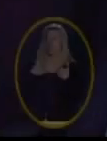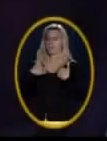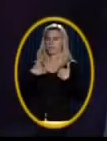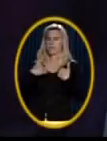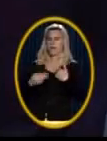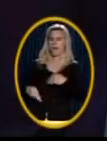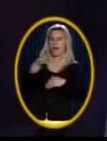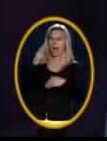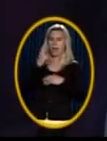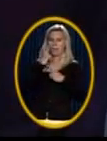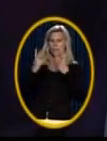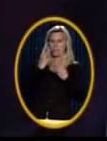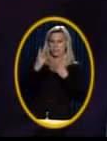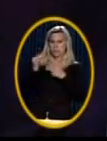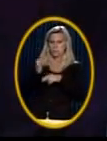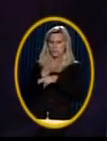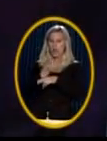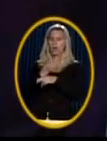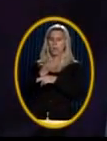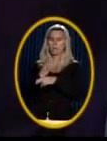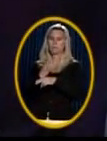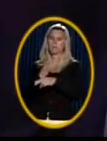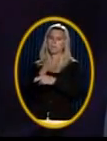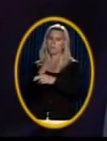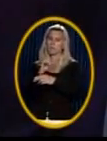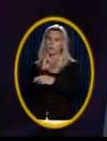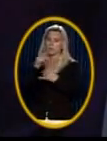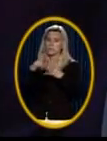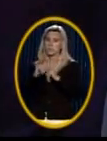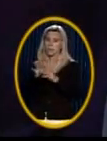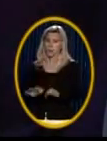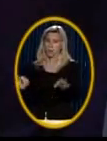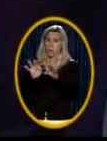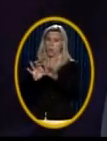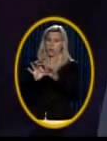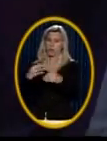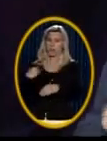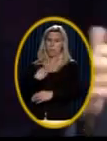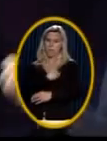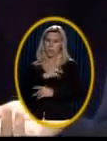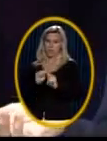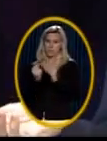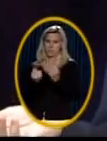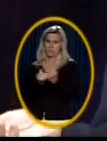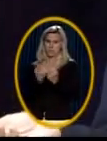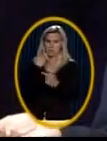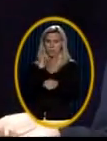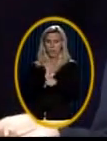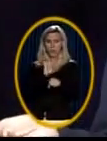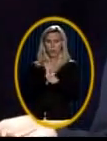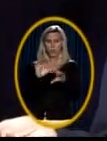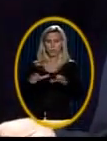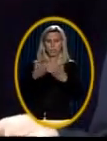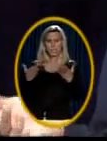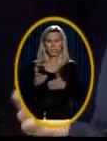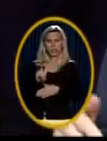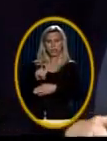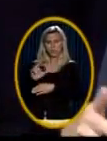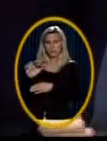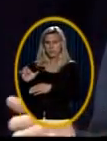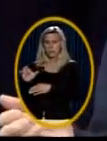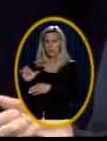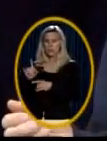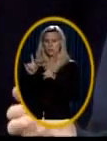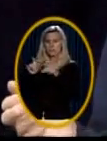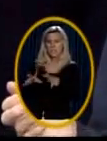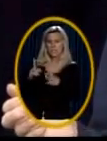highly visible job to be an important member of this team. Whether it was work done here in the control center for